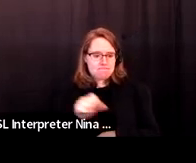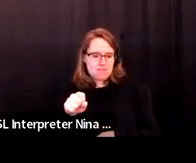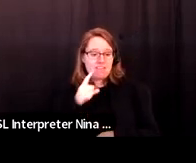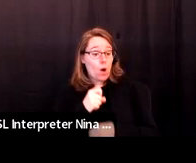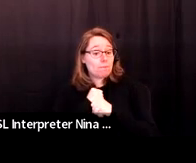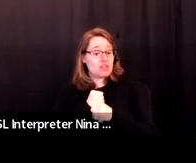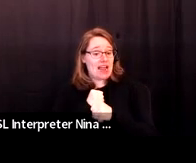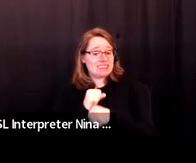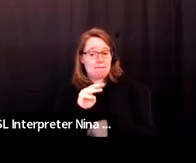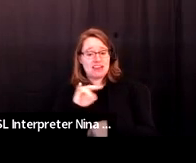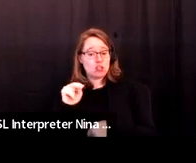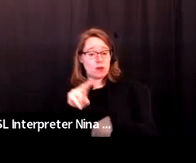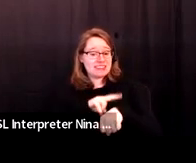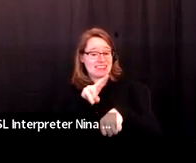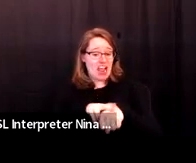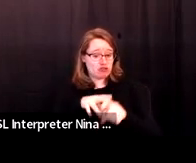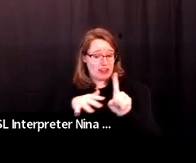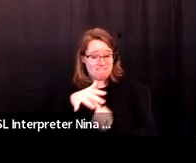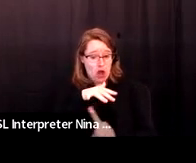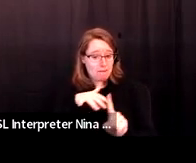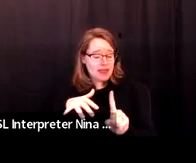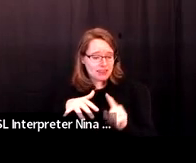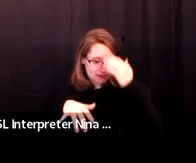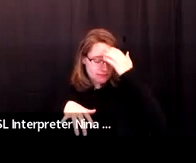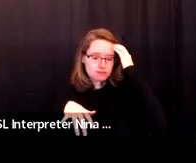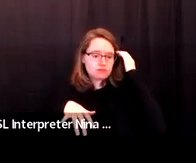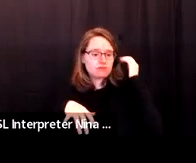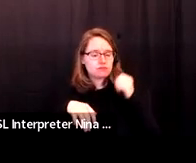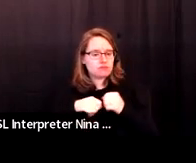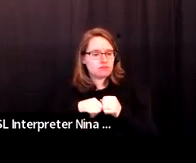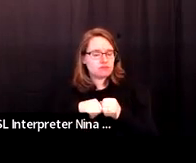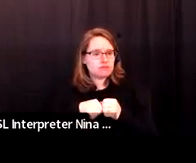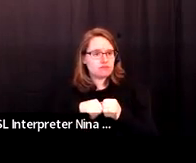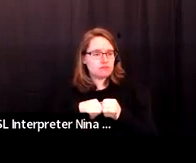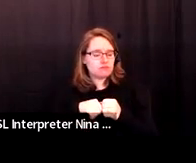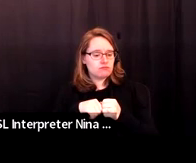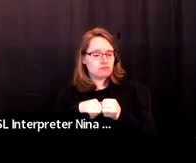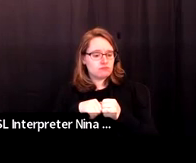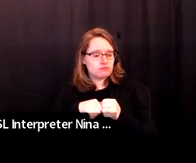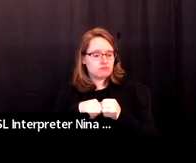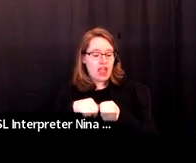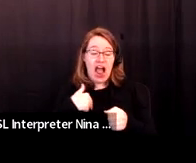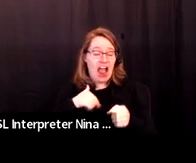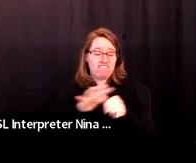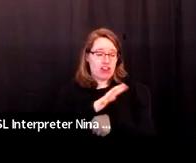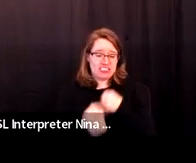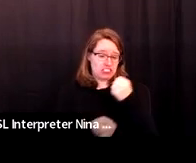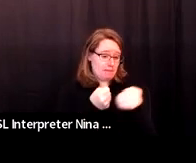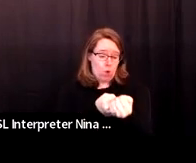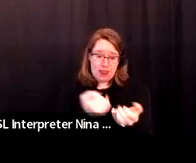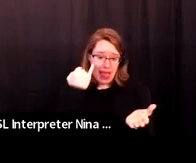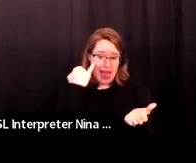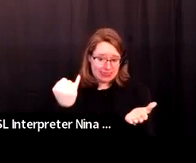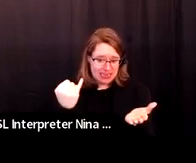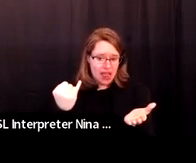natural environment. I think one important thing about that. Fully support the idea of having that be in here as a goal,